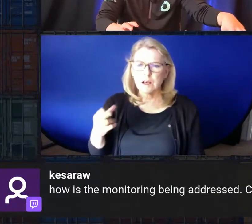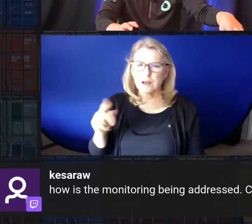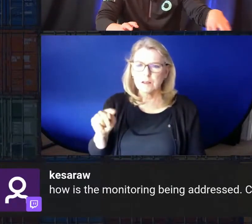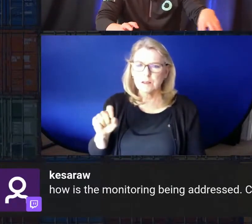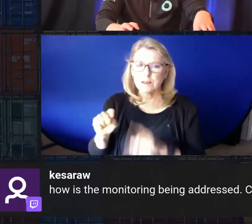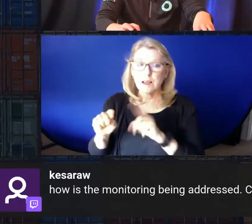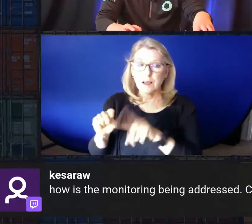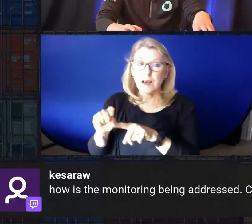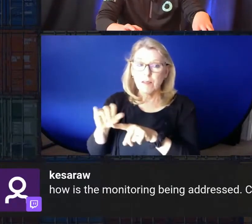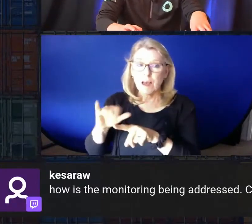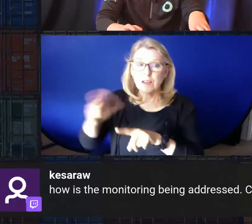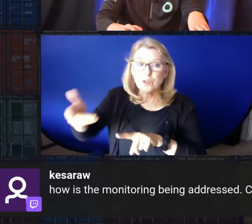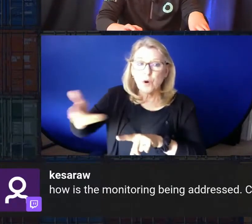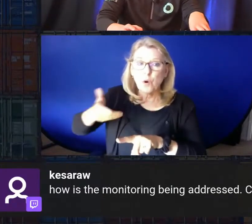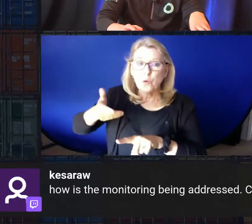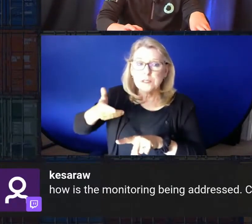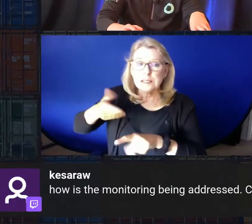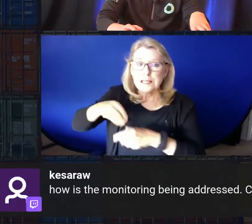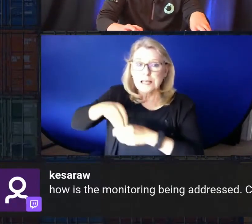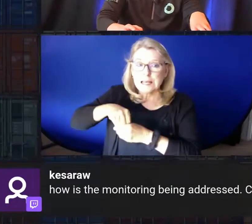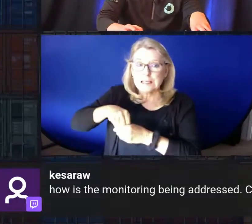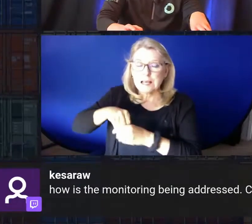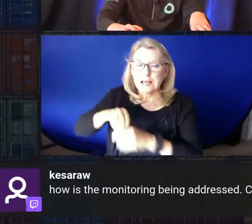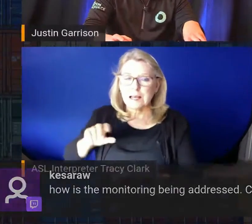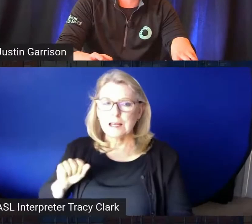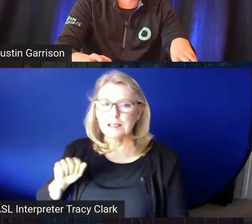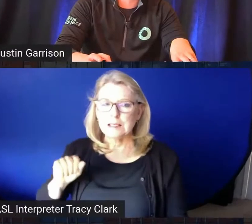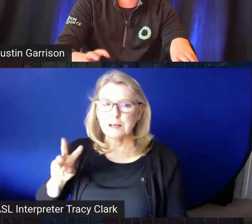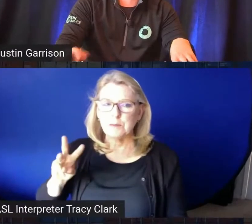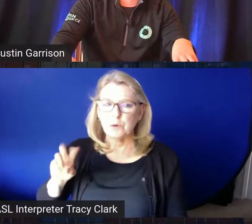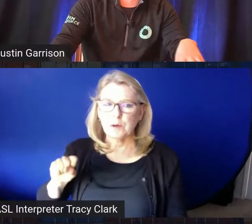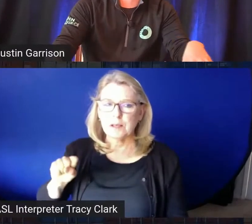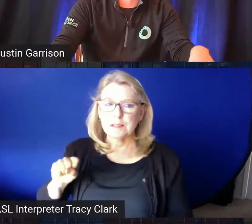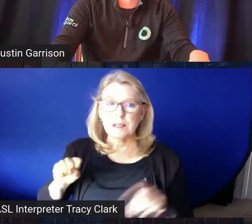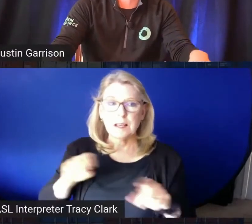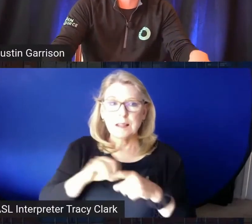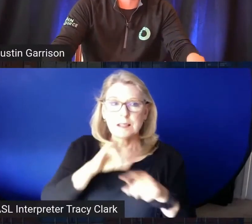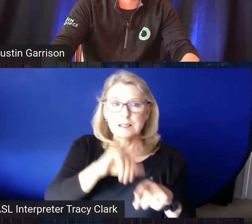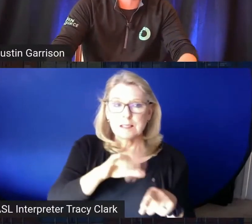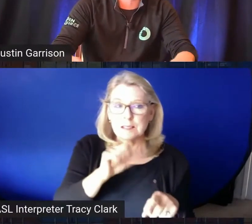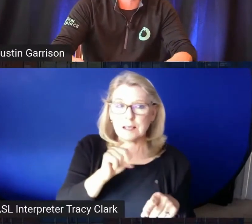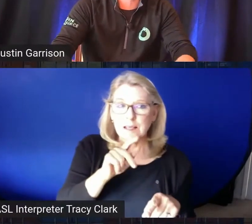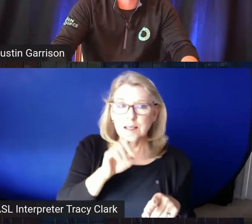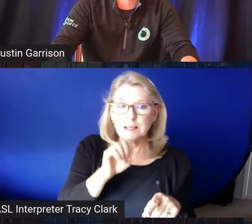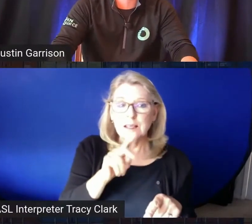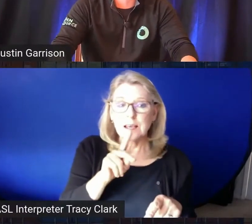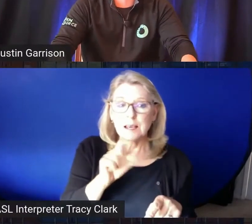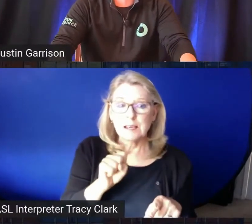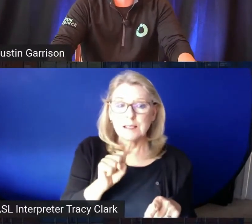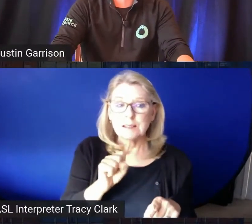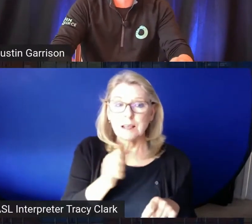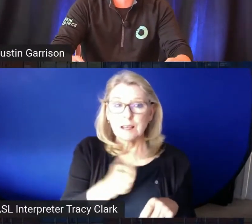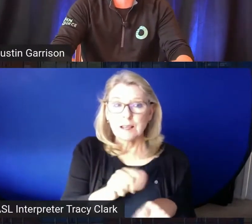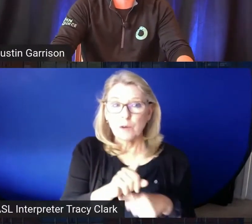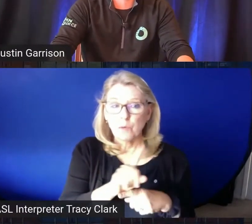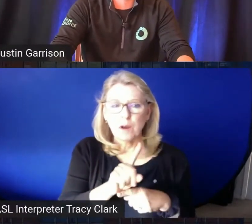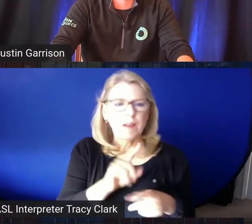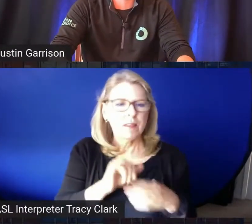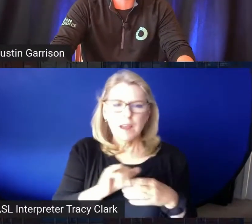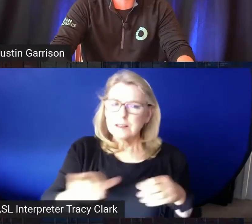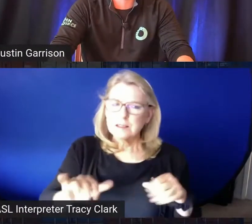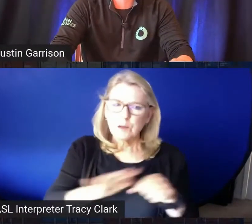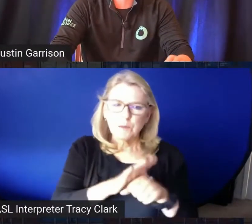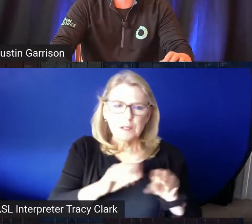AWS. In this case, EKS Anywhere is a Kubernetes cluster that's running completely on your hardware in your